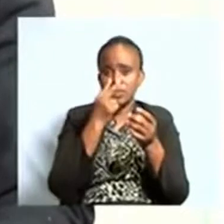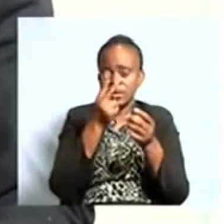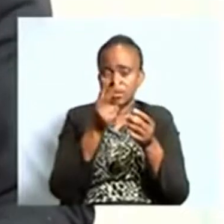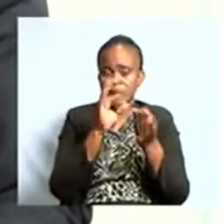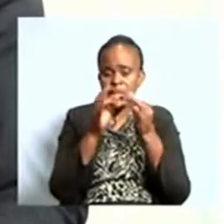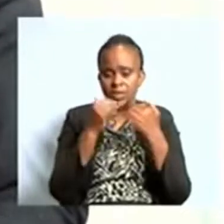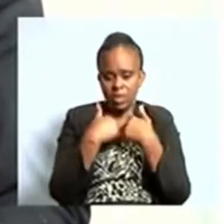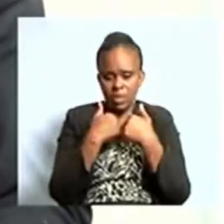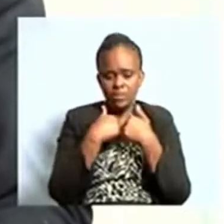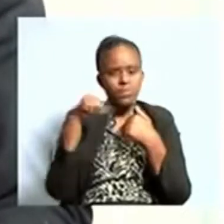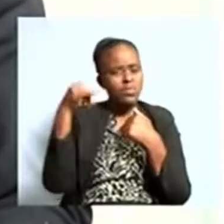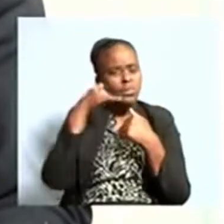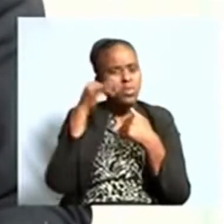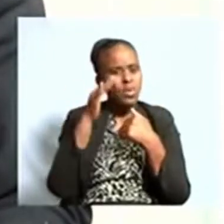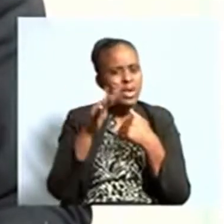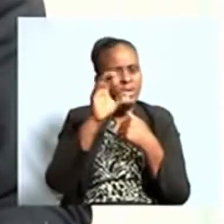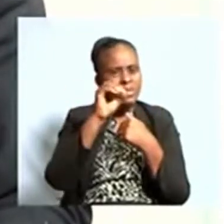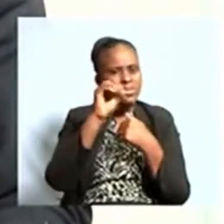have a caller on